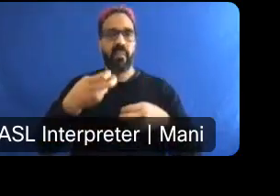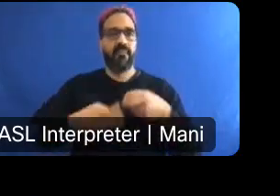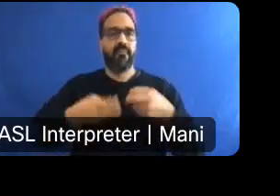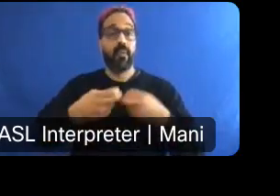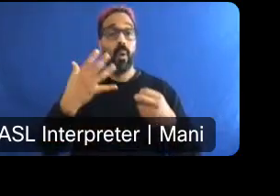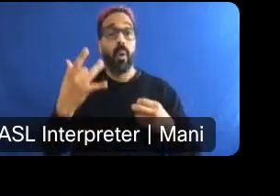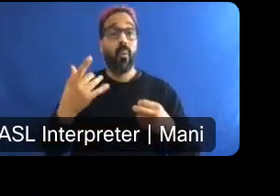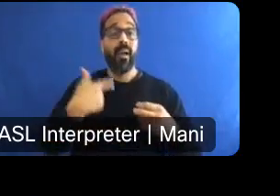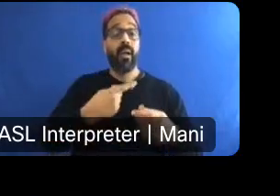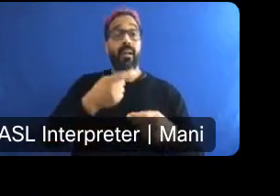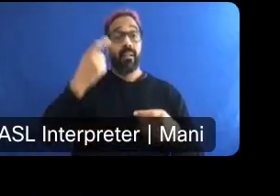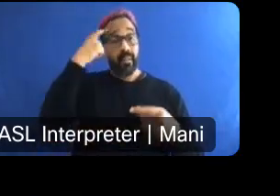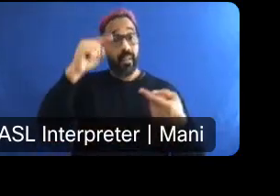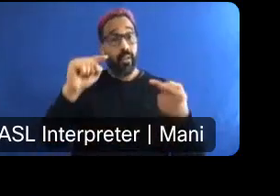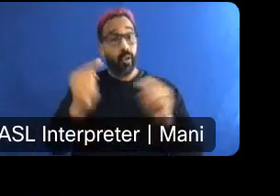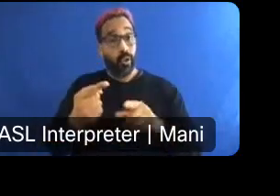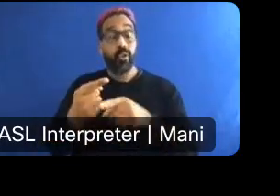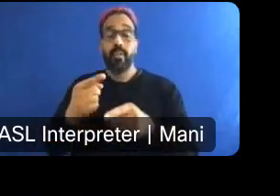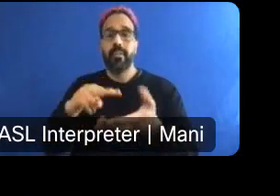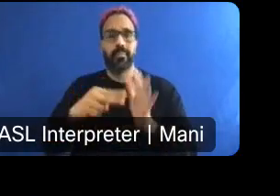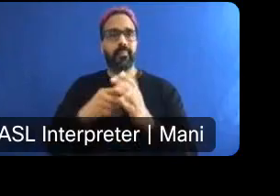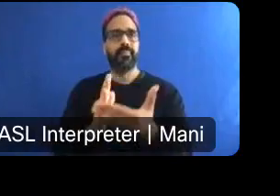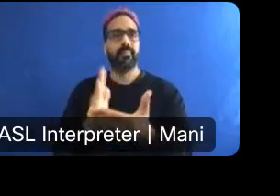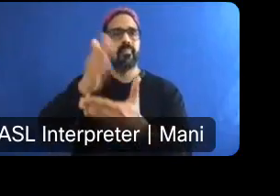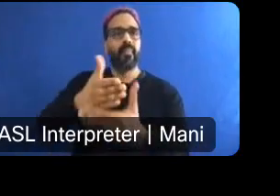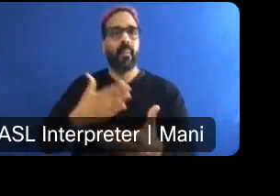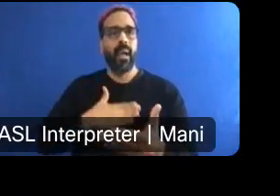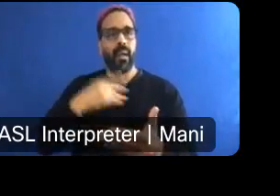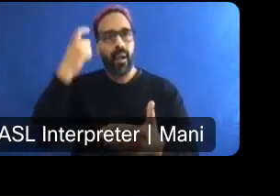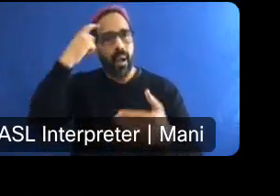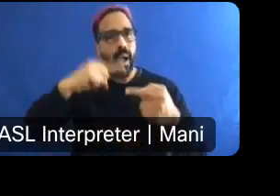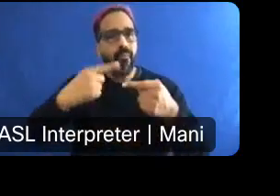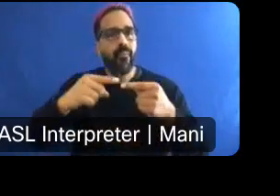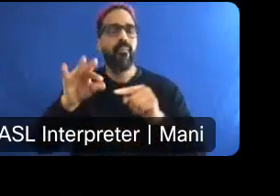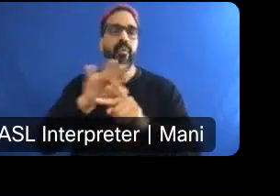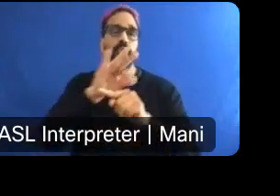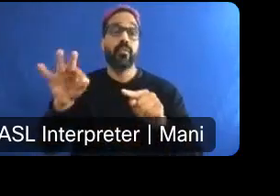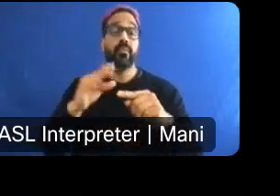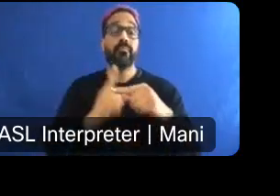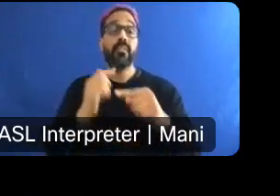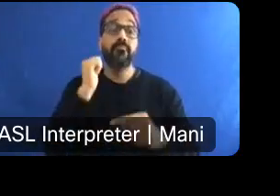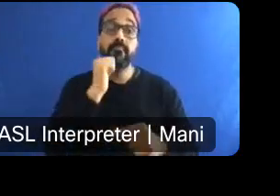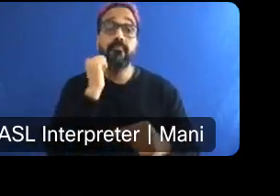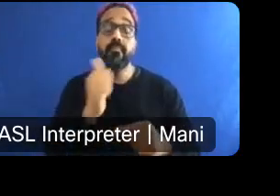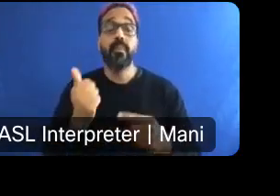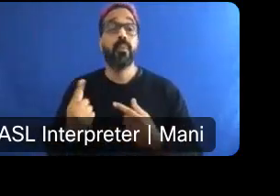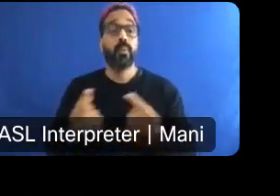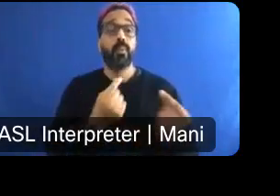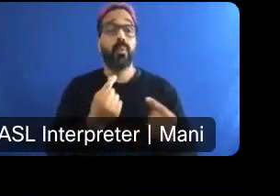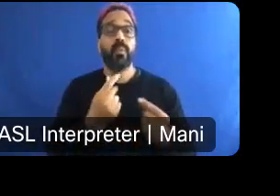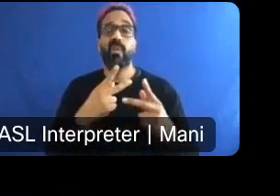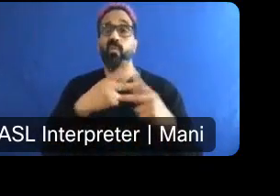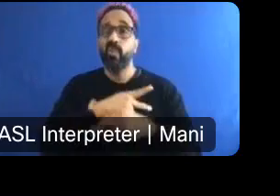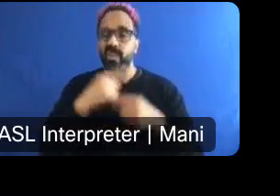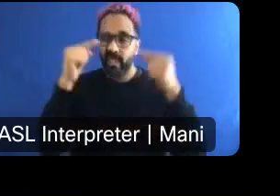and nervous systems, and it can also impact day-to-day living if the survivor experiences more headaches,